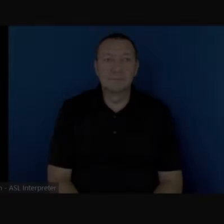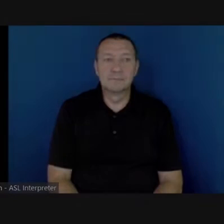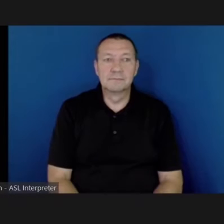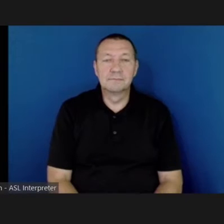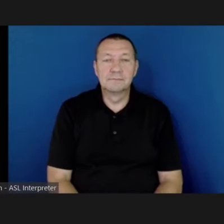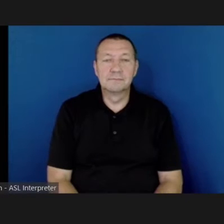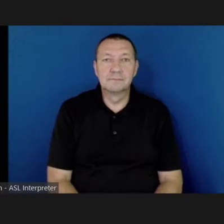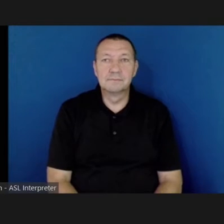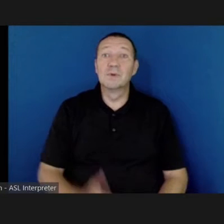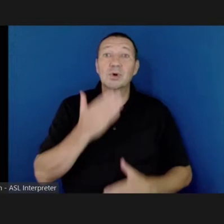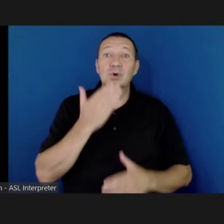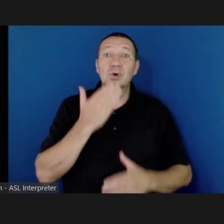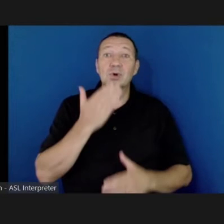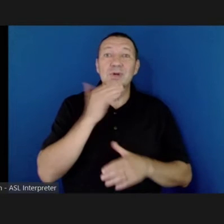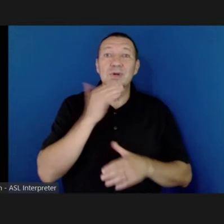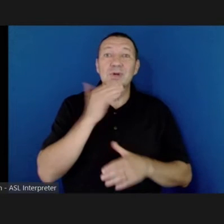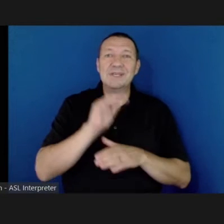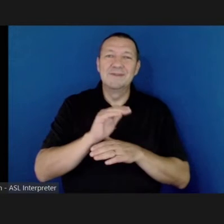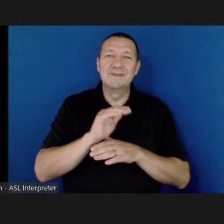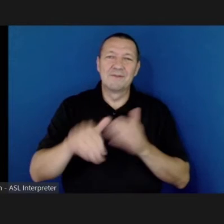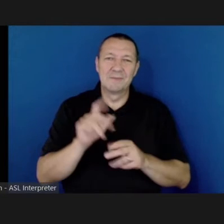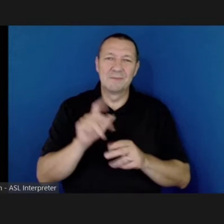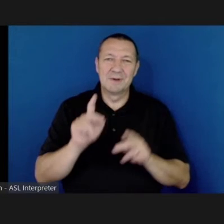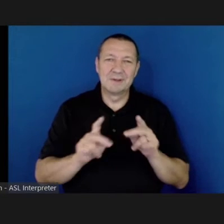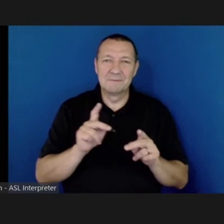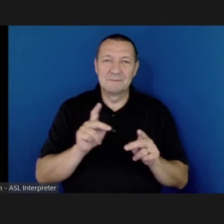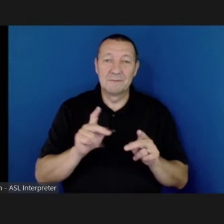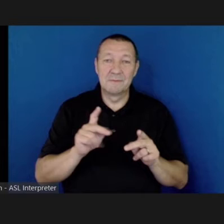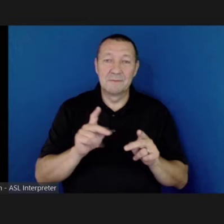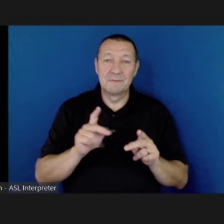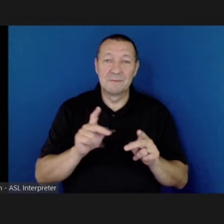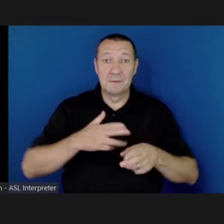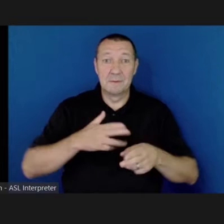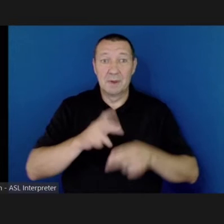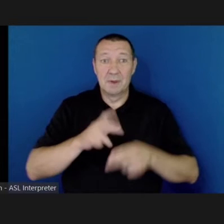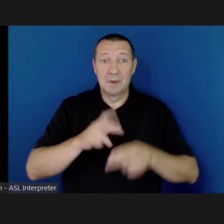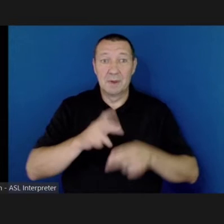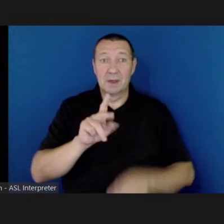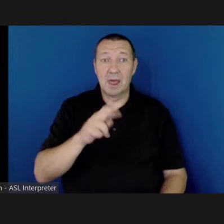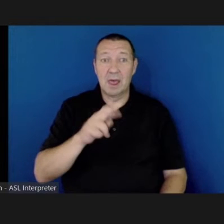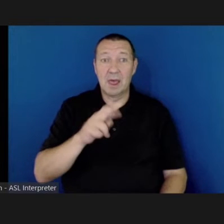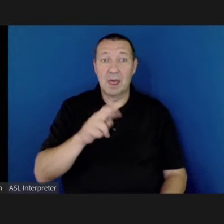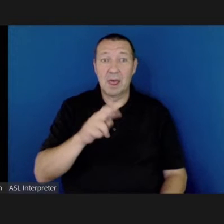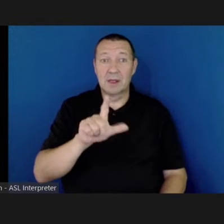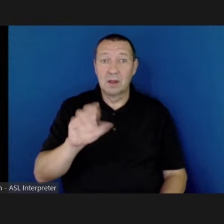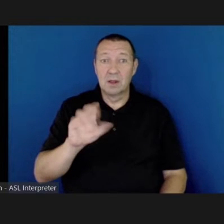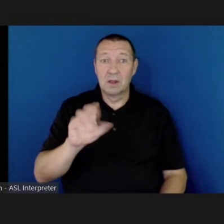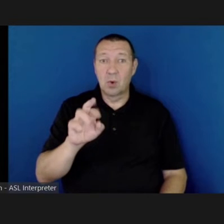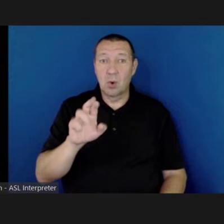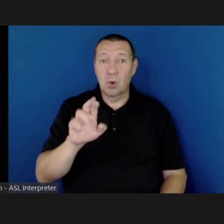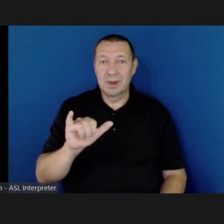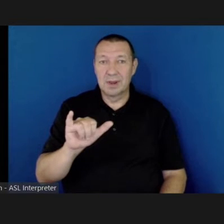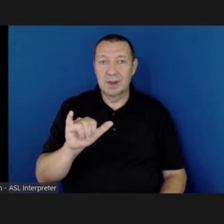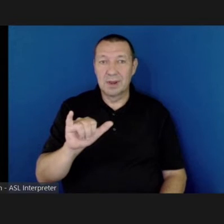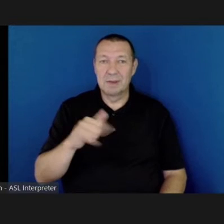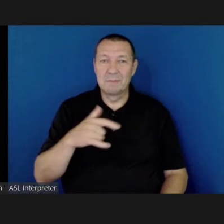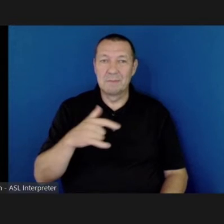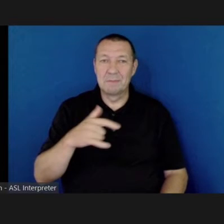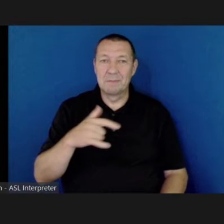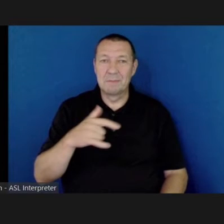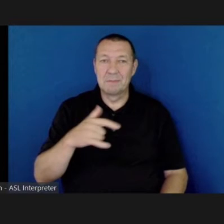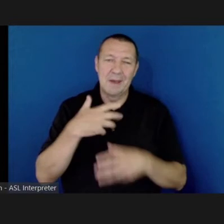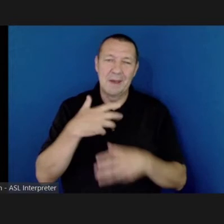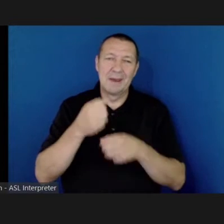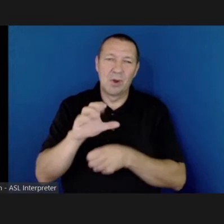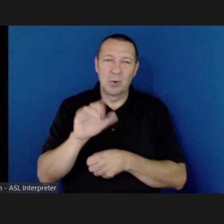Oh, good evening, everyone. My name is Kathleen Corey. I go by Corey, and I'm the president of Women